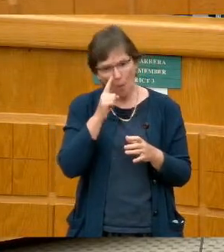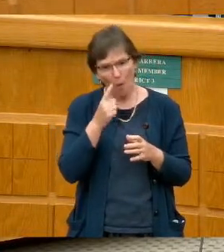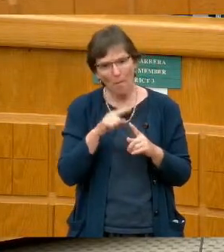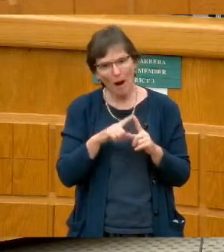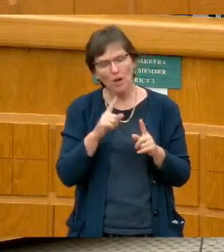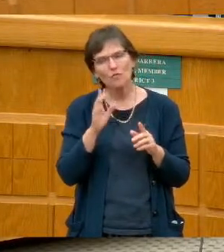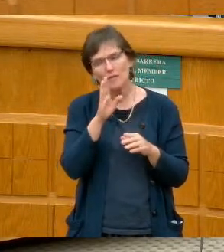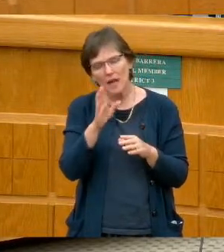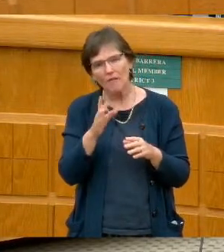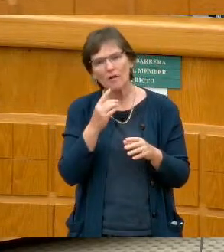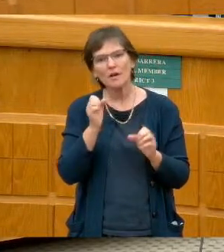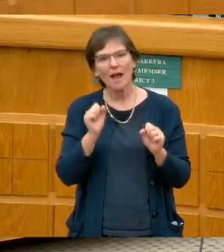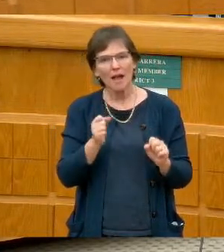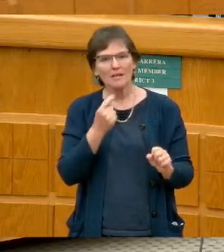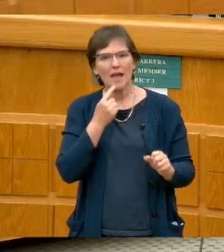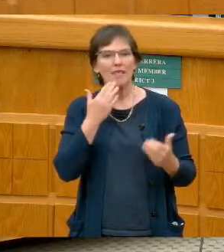really